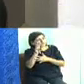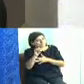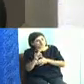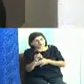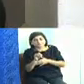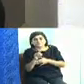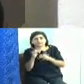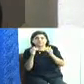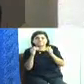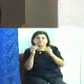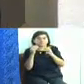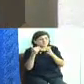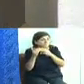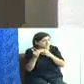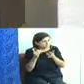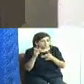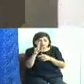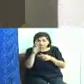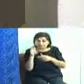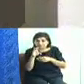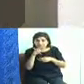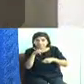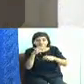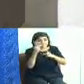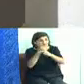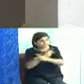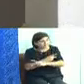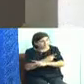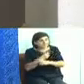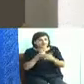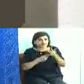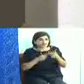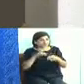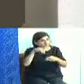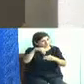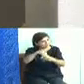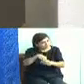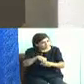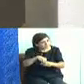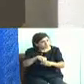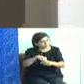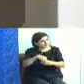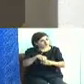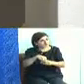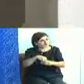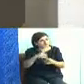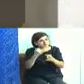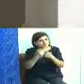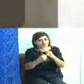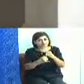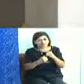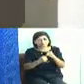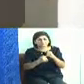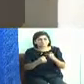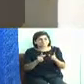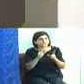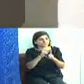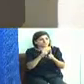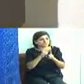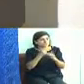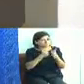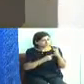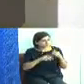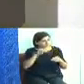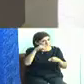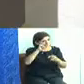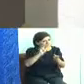was sown. Those last words, "what was sown," just kind of kept sticking in my head and in